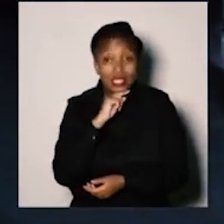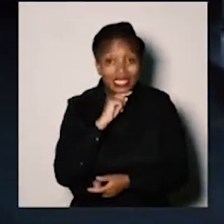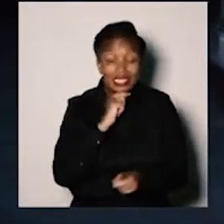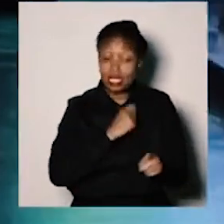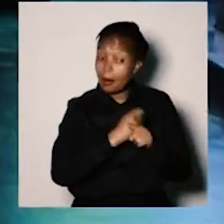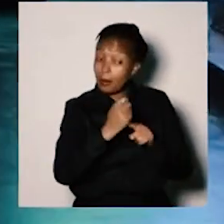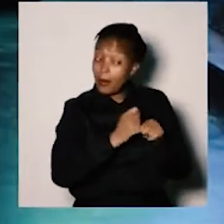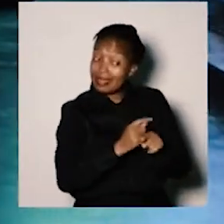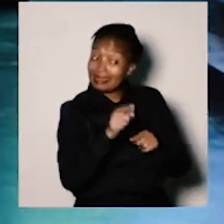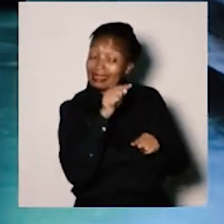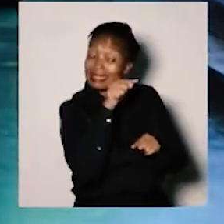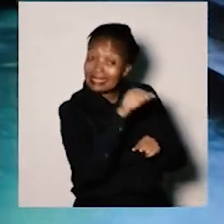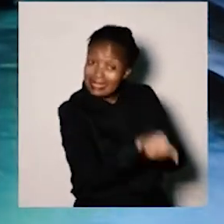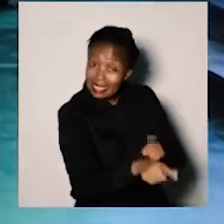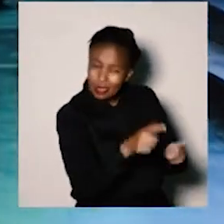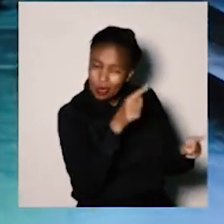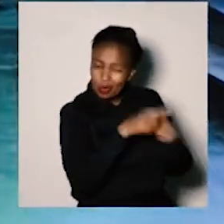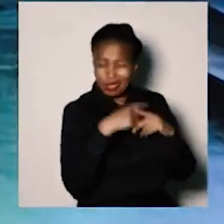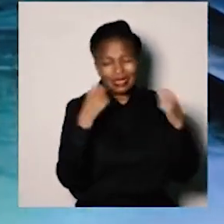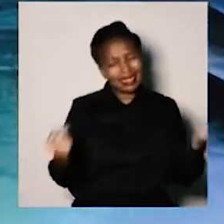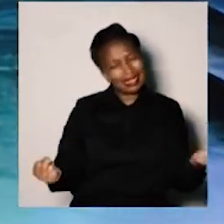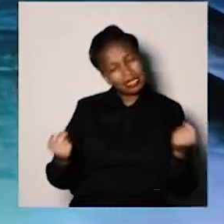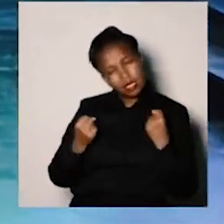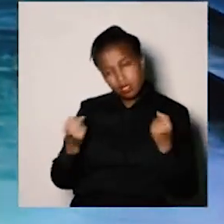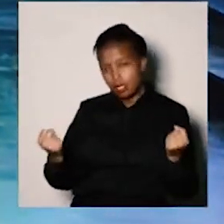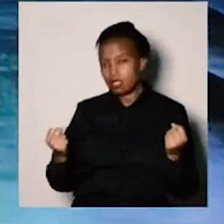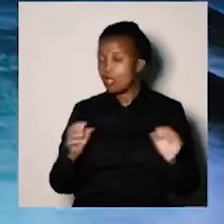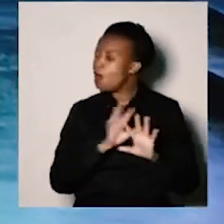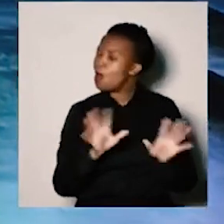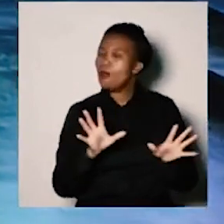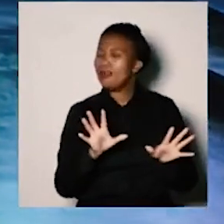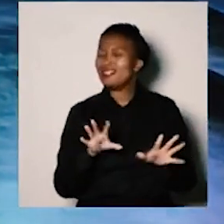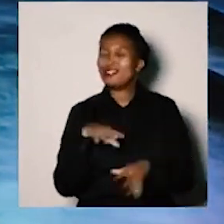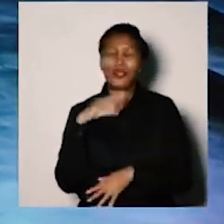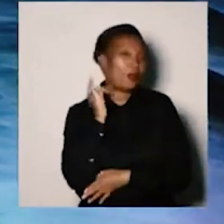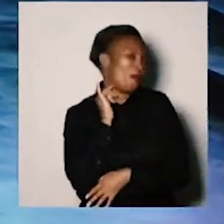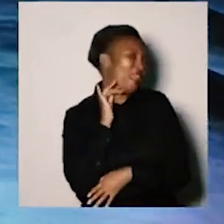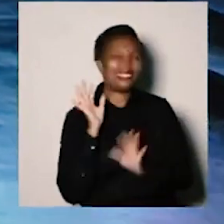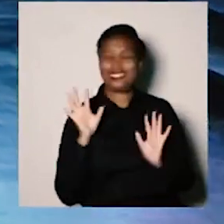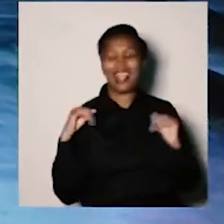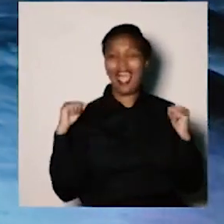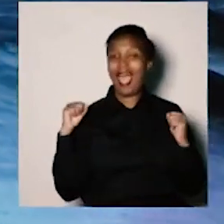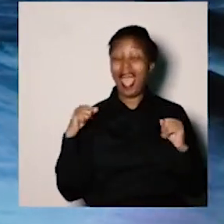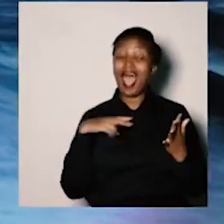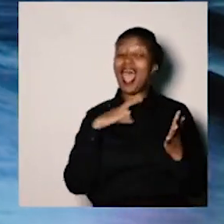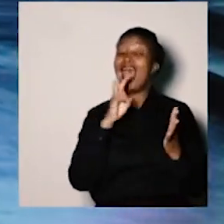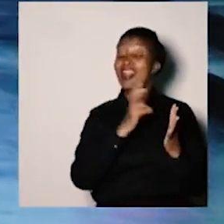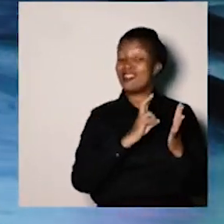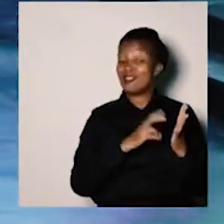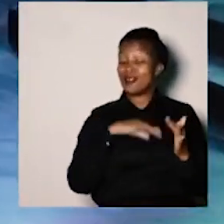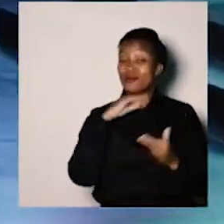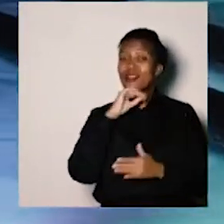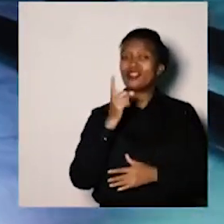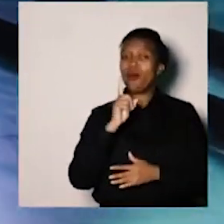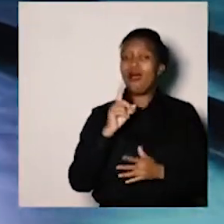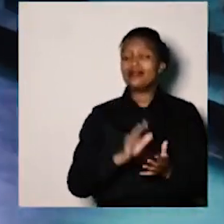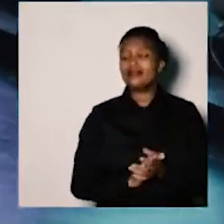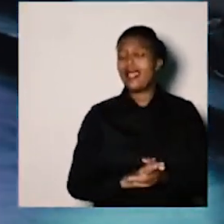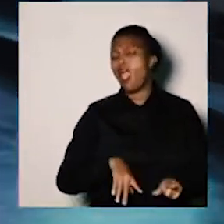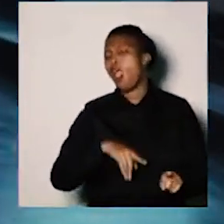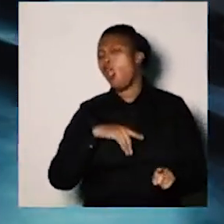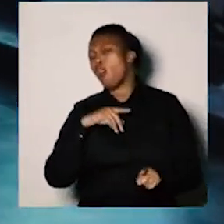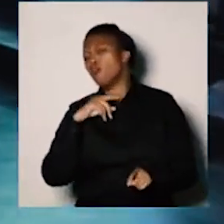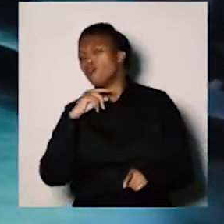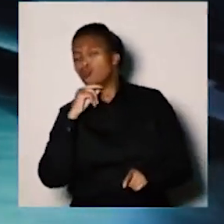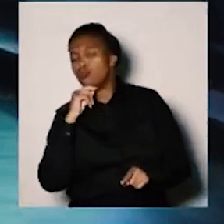practice. This word exercise, please don't blush, I'm going to read what it means. It is used